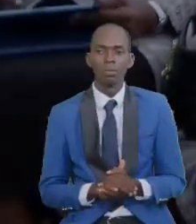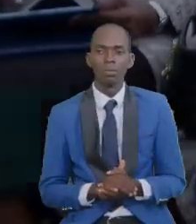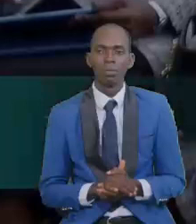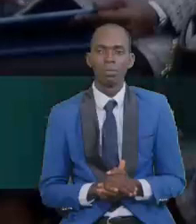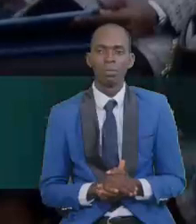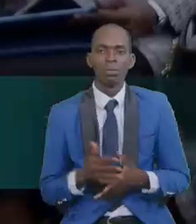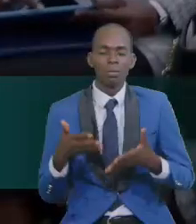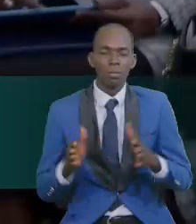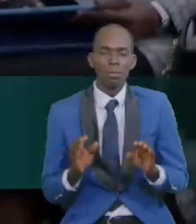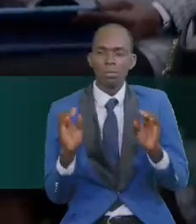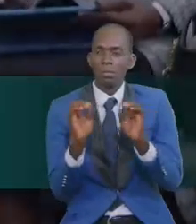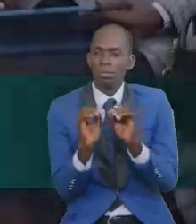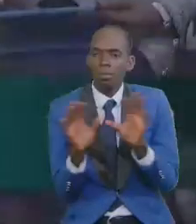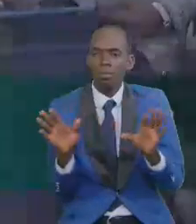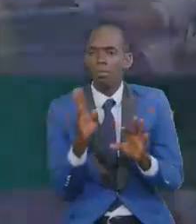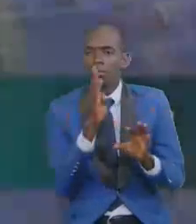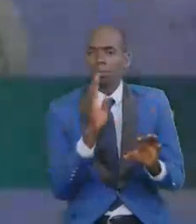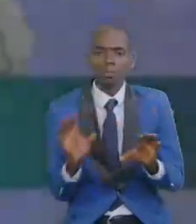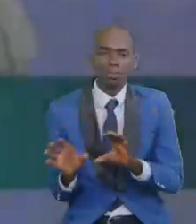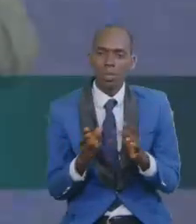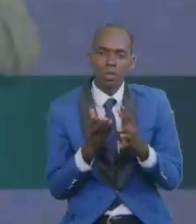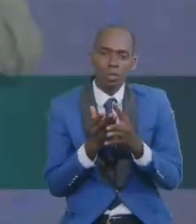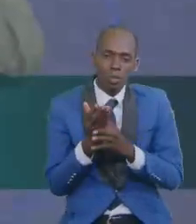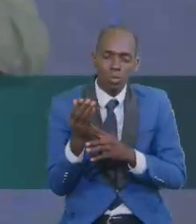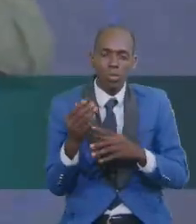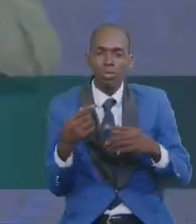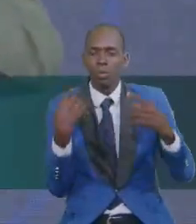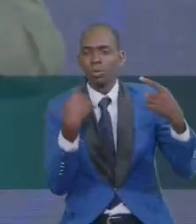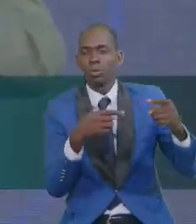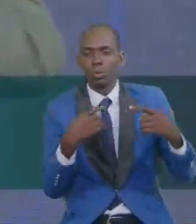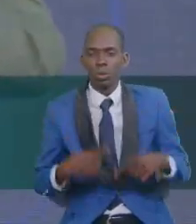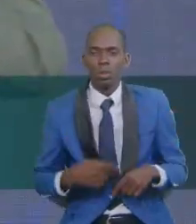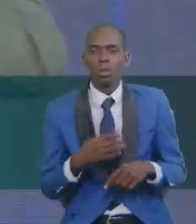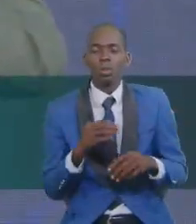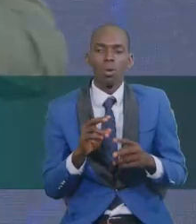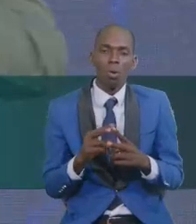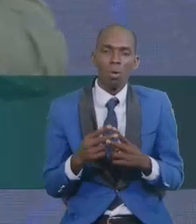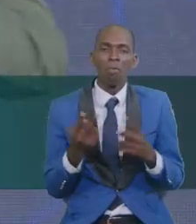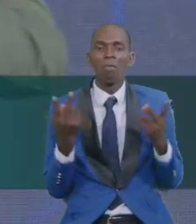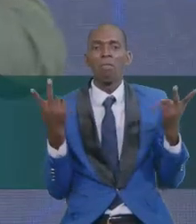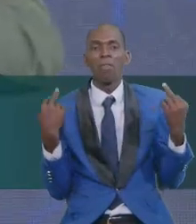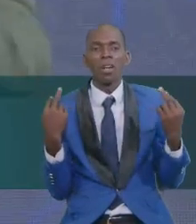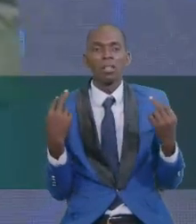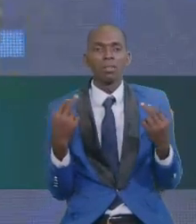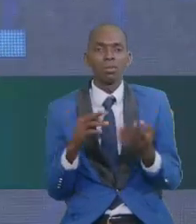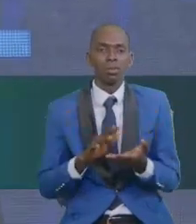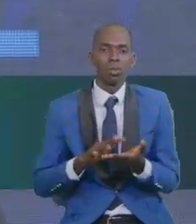Let nothing be done through strife or vainglory.